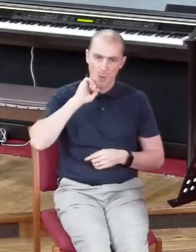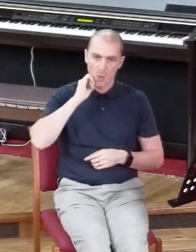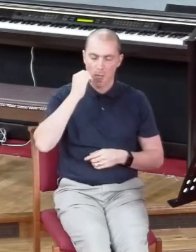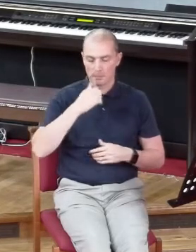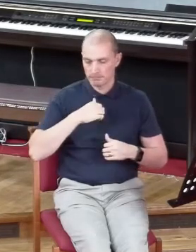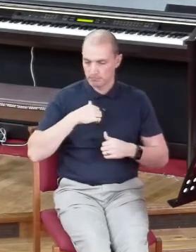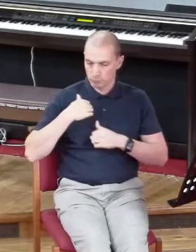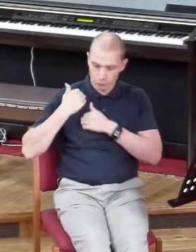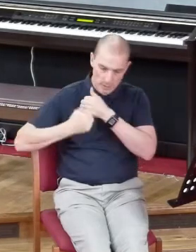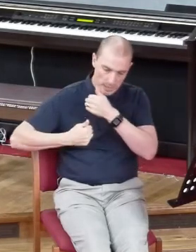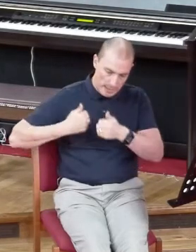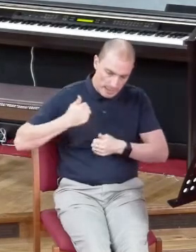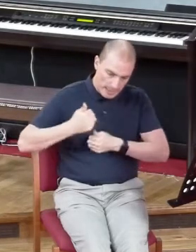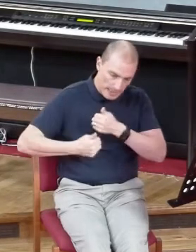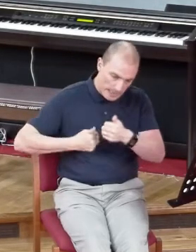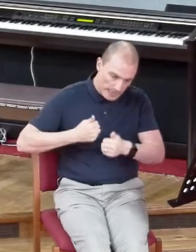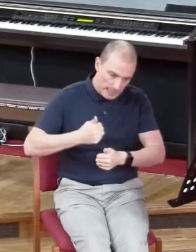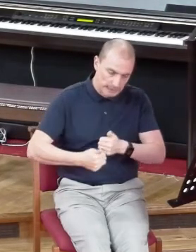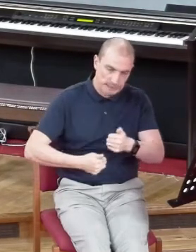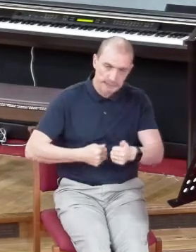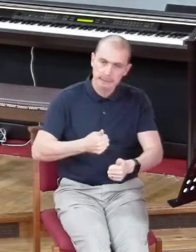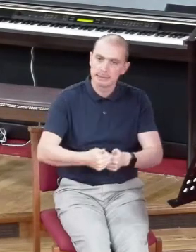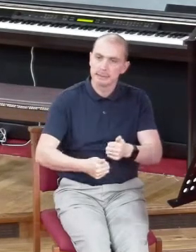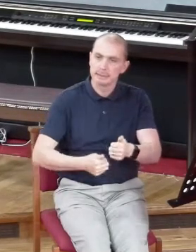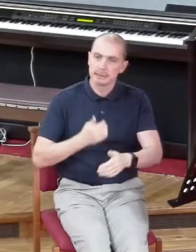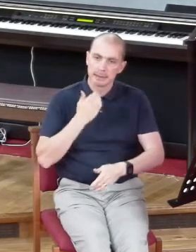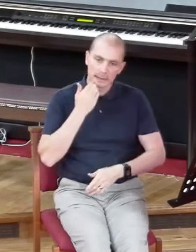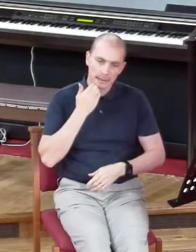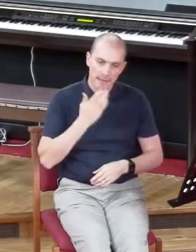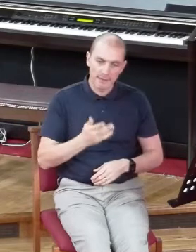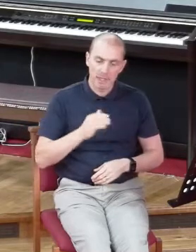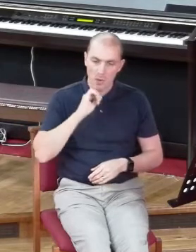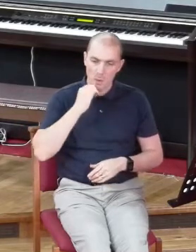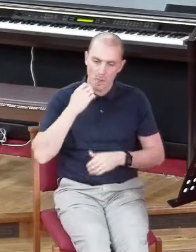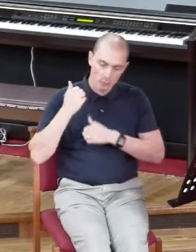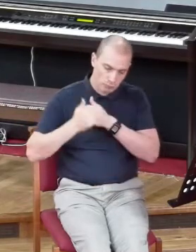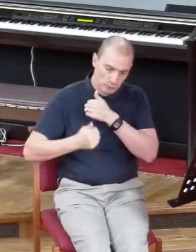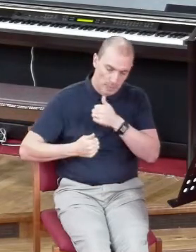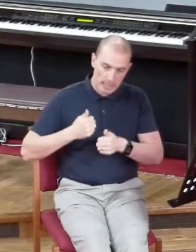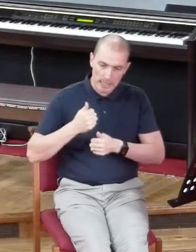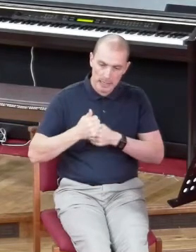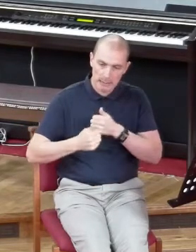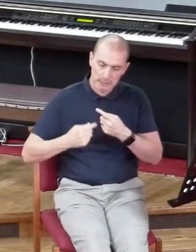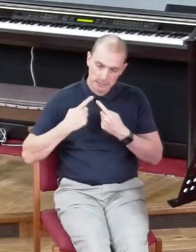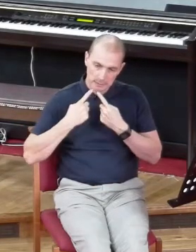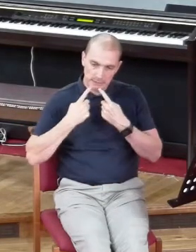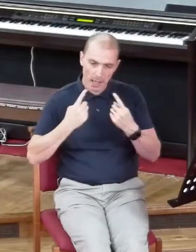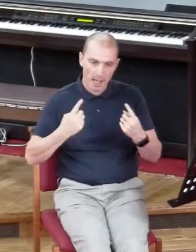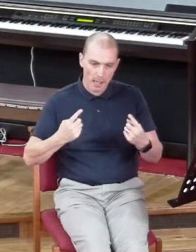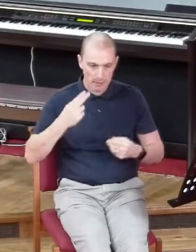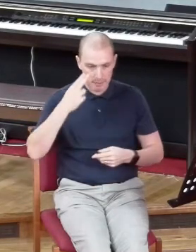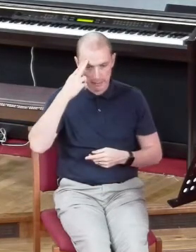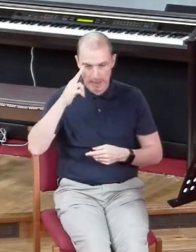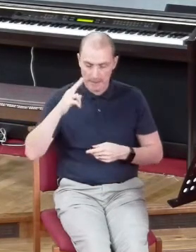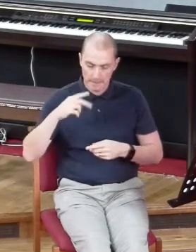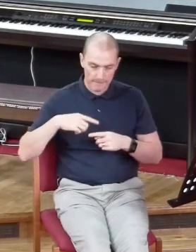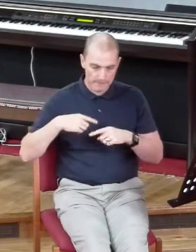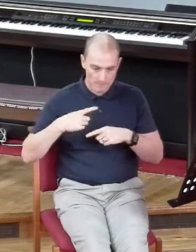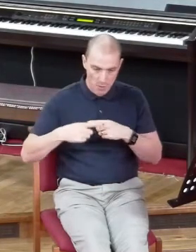ever. Every day I will praise you and extol your name forever and ever.